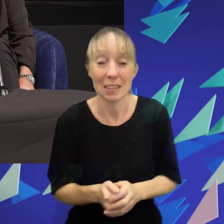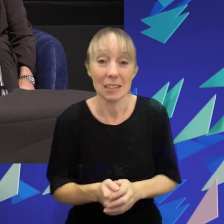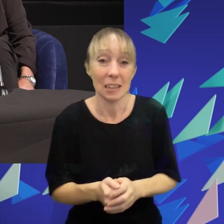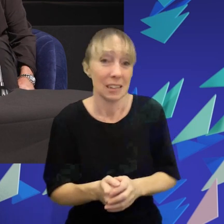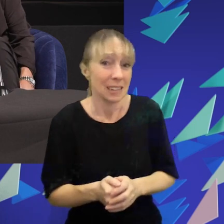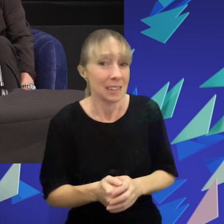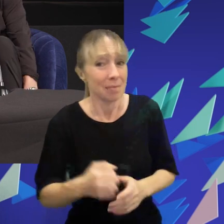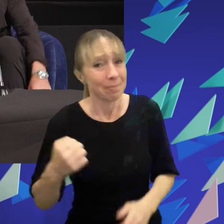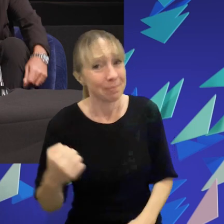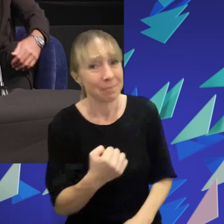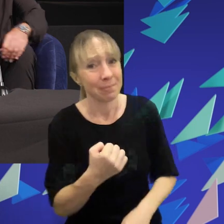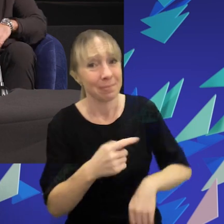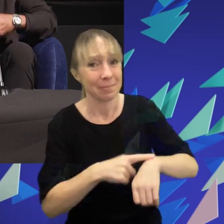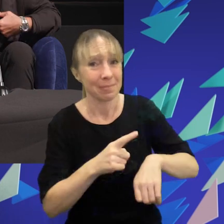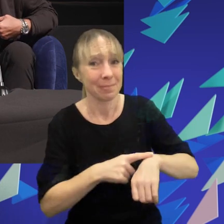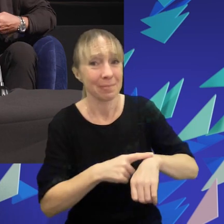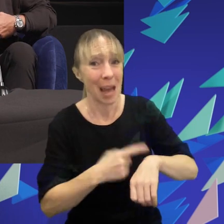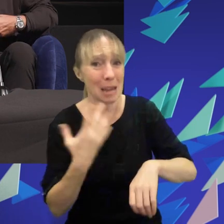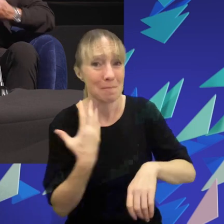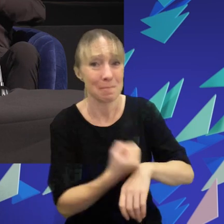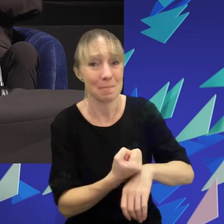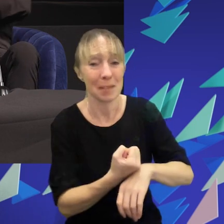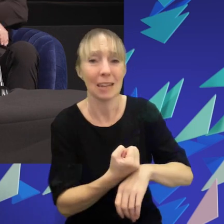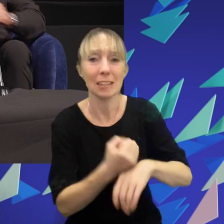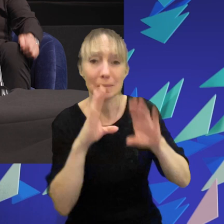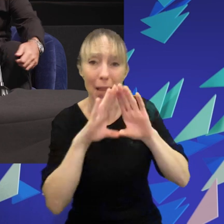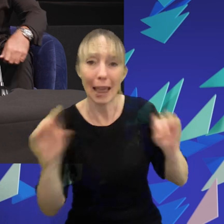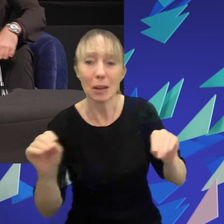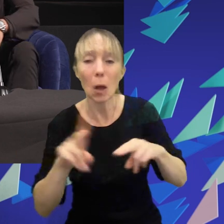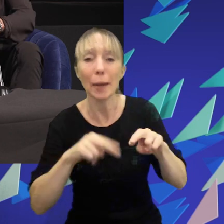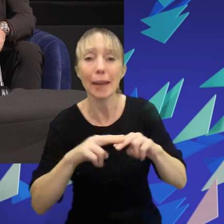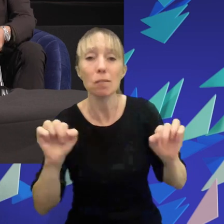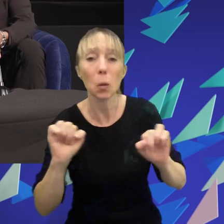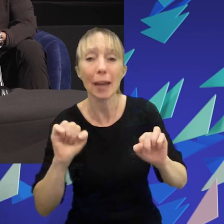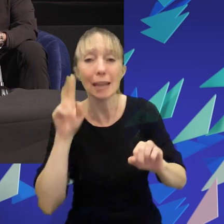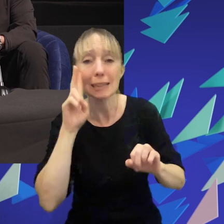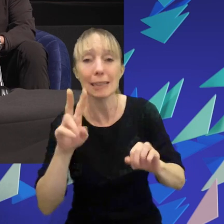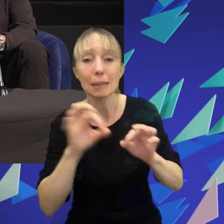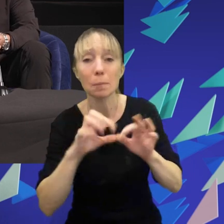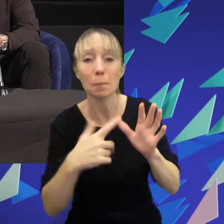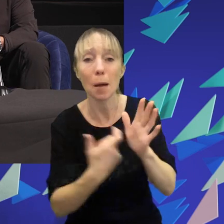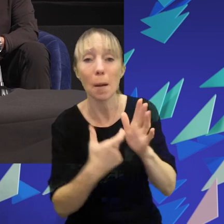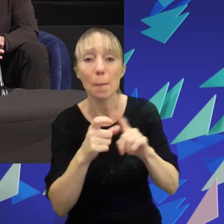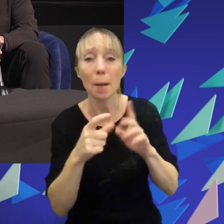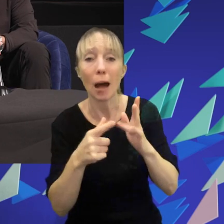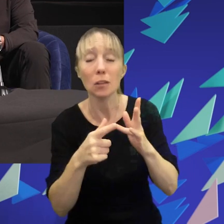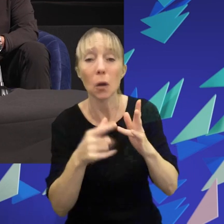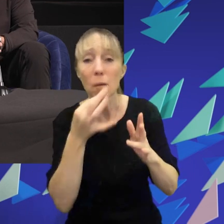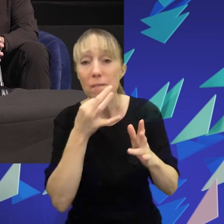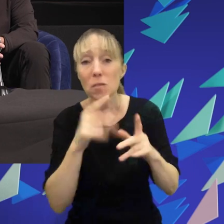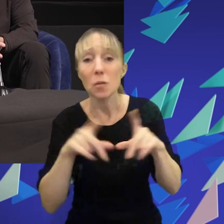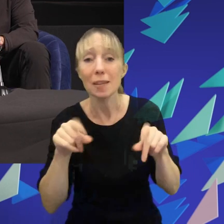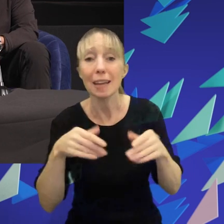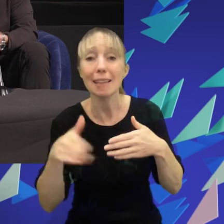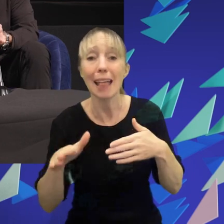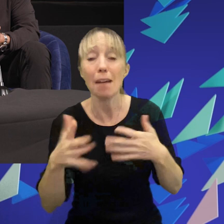Unfortunately, our time is almost up. Just so you know, for those who haven't seen Bardo, there are still a couple of tickets left for the screening next door in the Royal